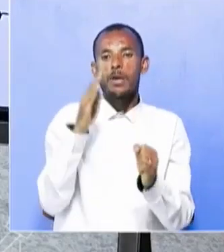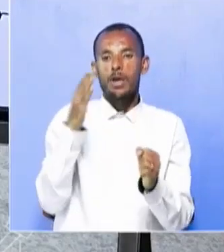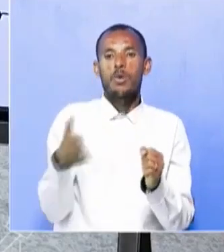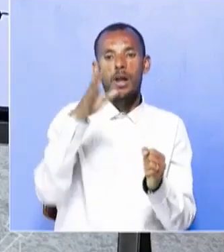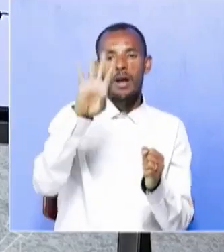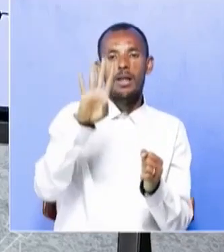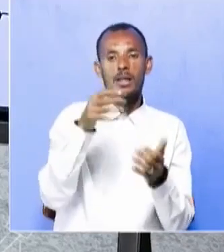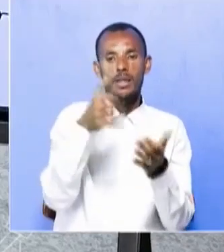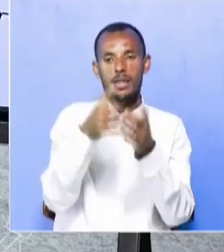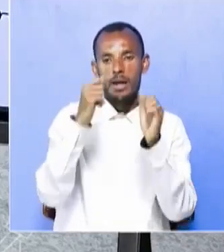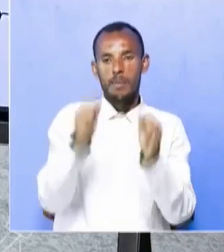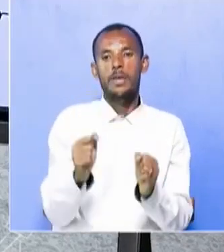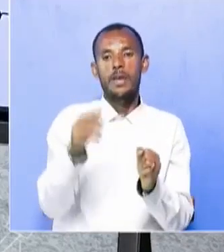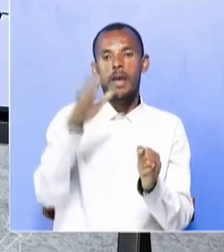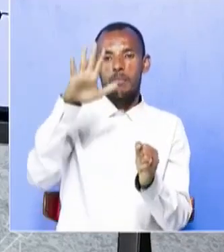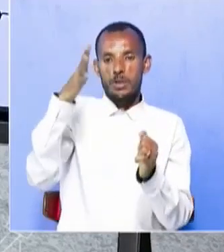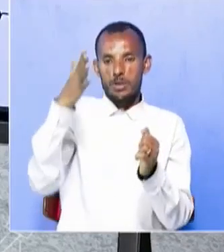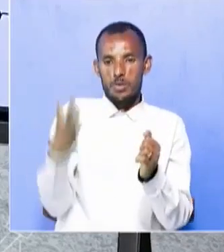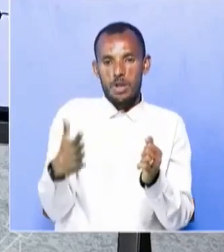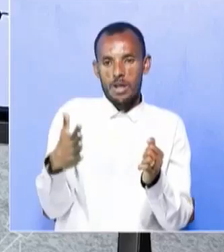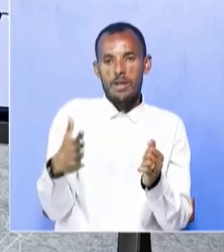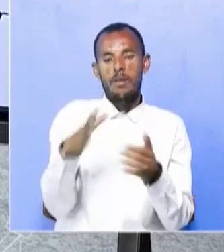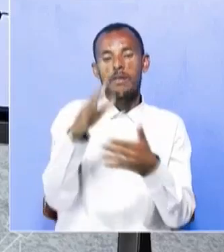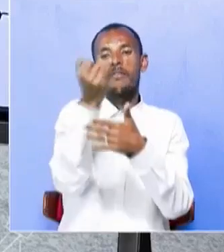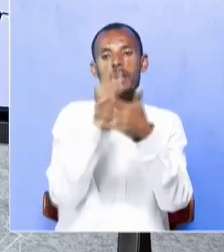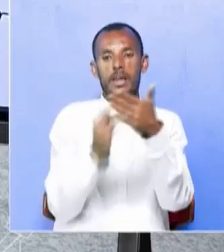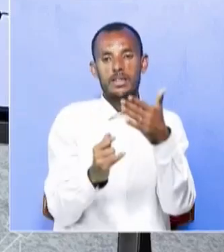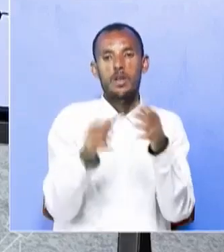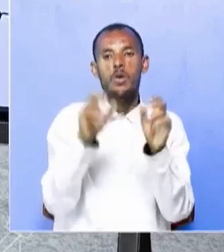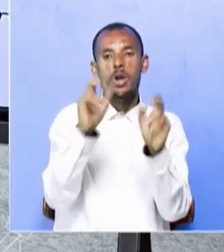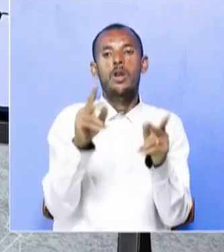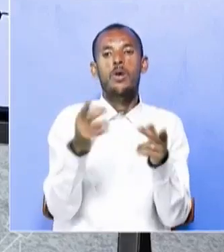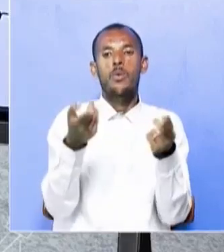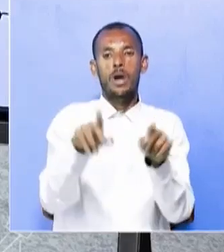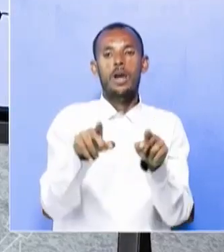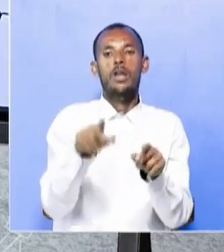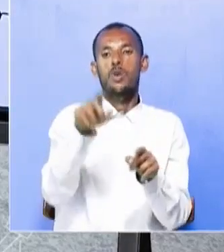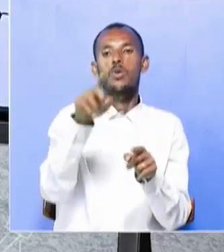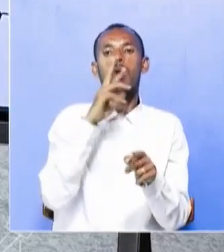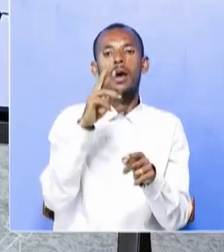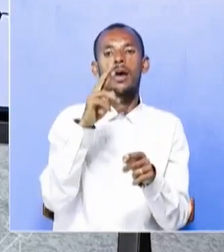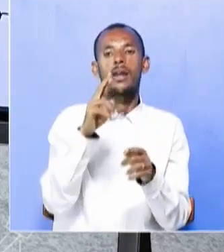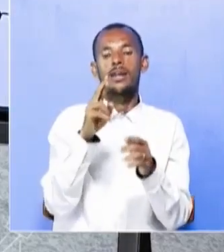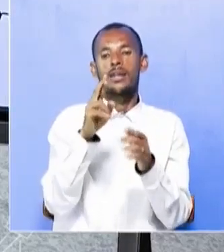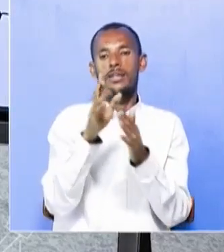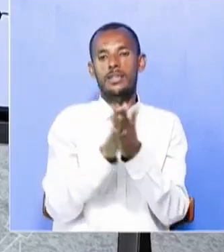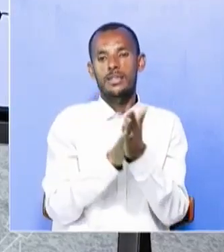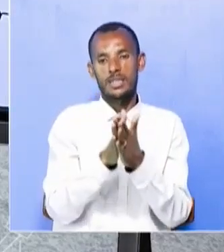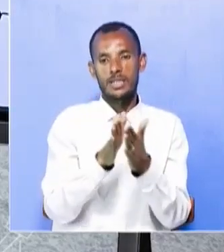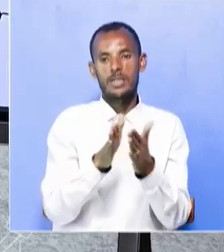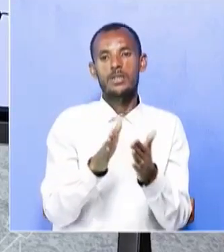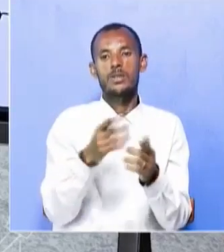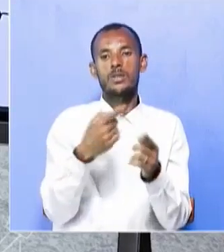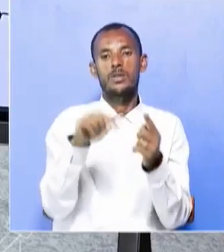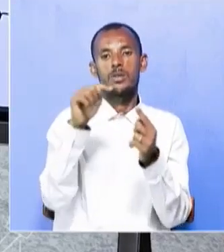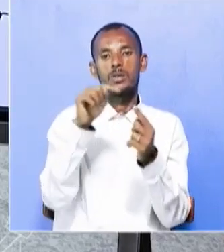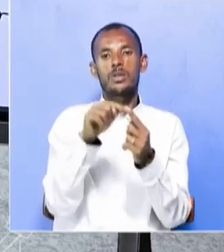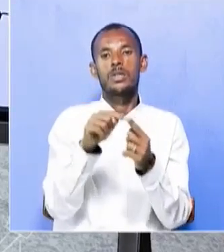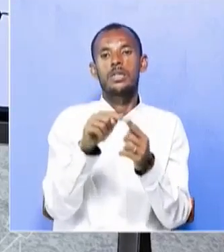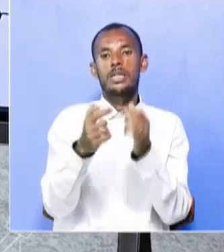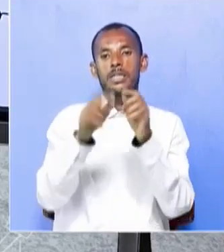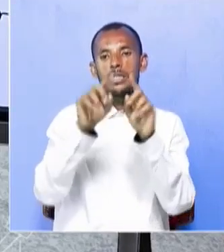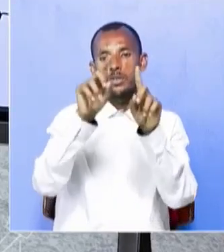it can be pentagonal plane figures. Okay, whenever you are interested to